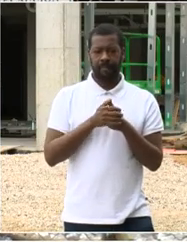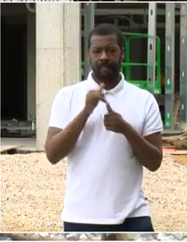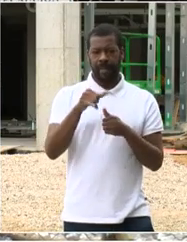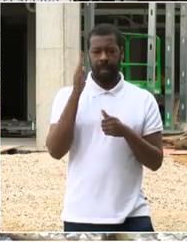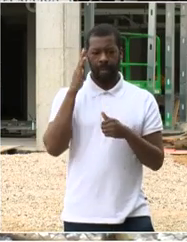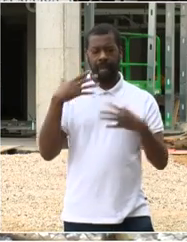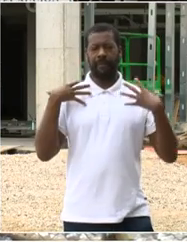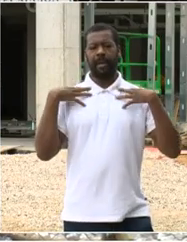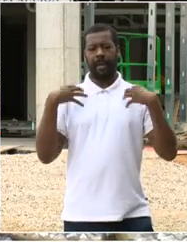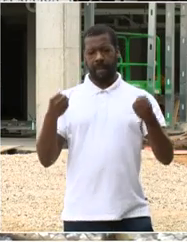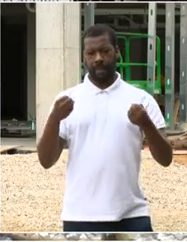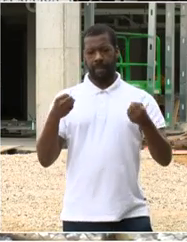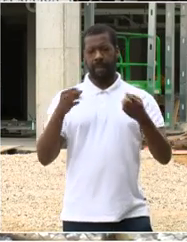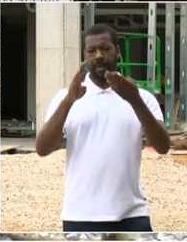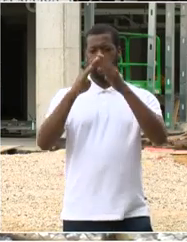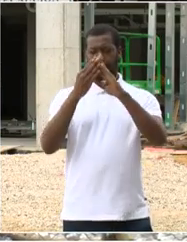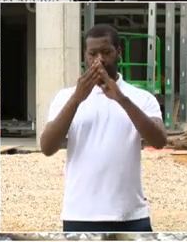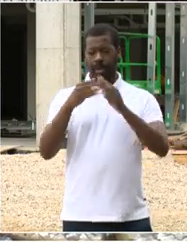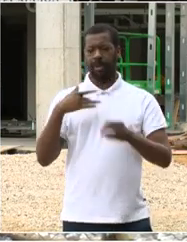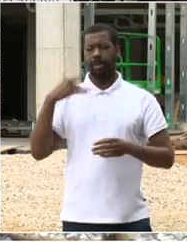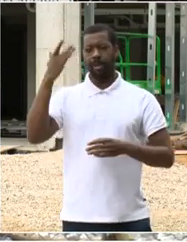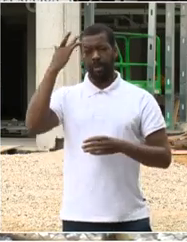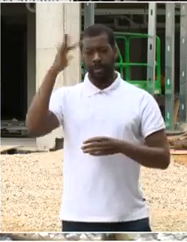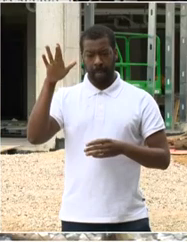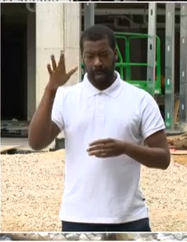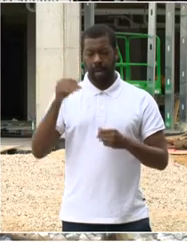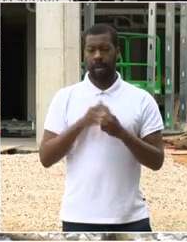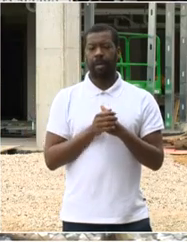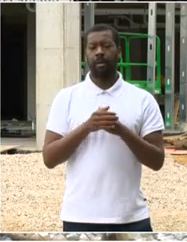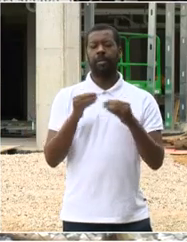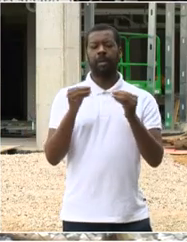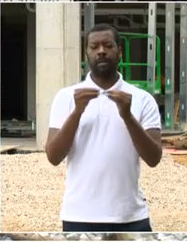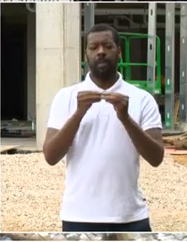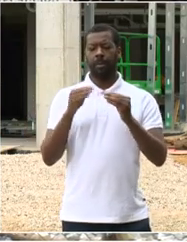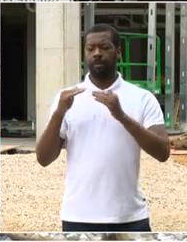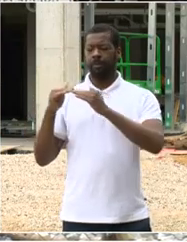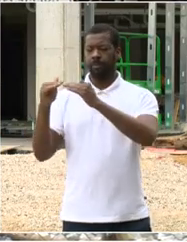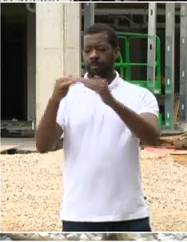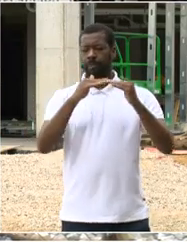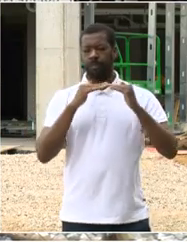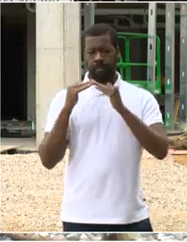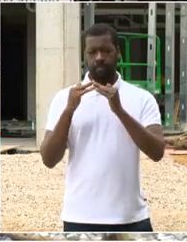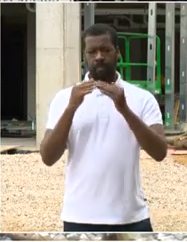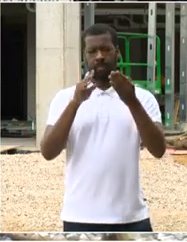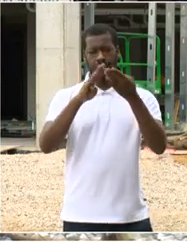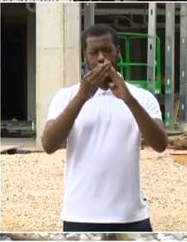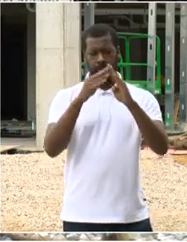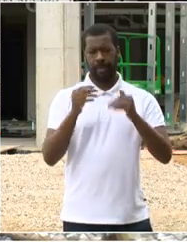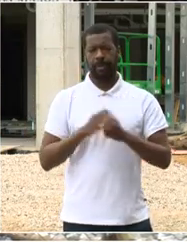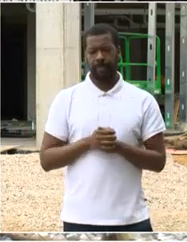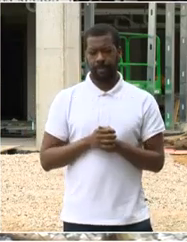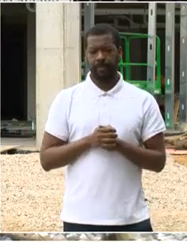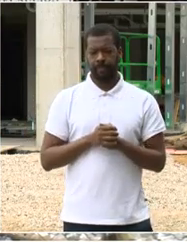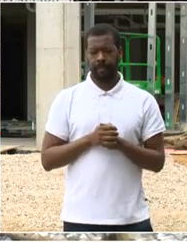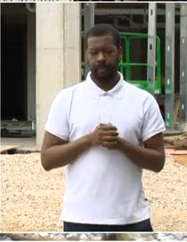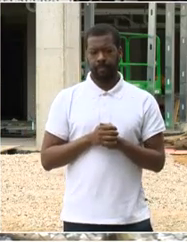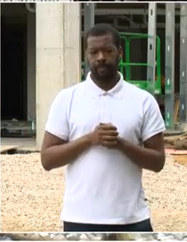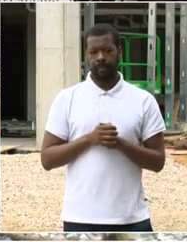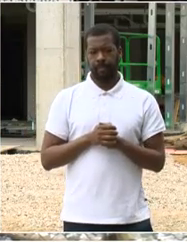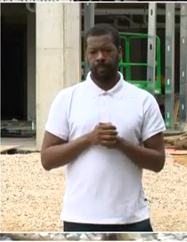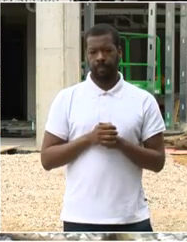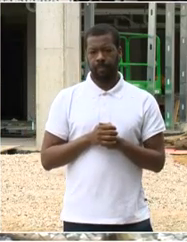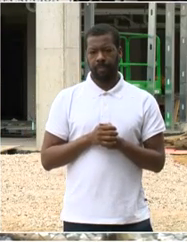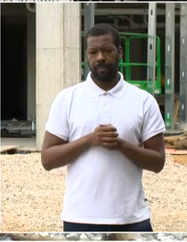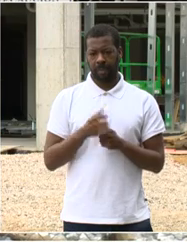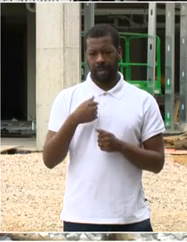a healthier community, a smarter community, a more equitable community, and that's what this investment will do. So with that,